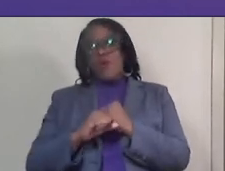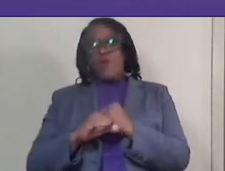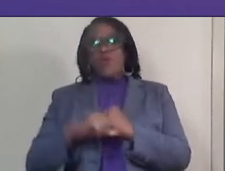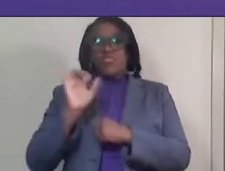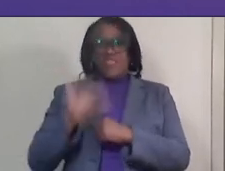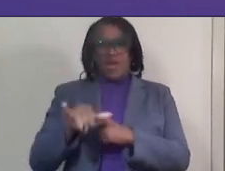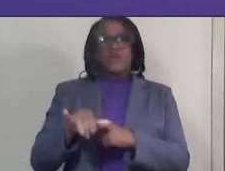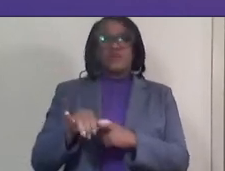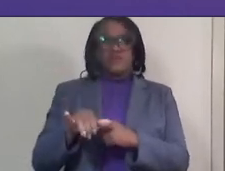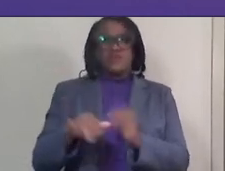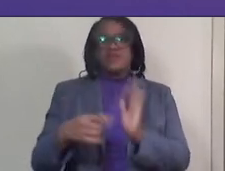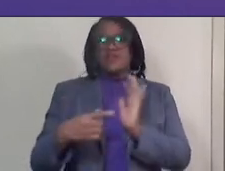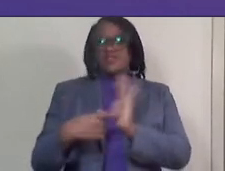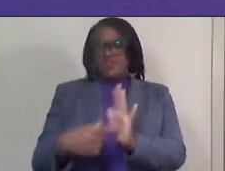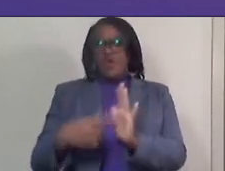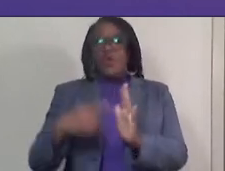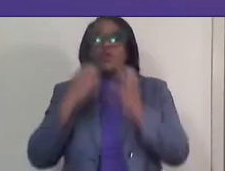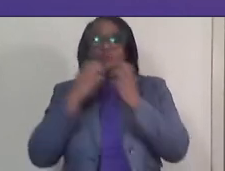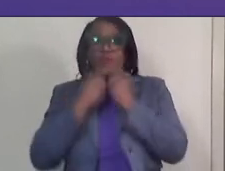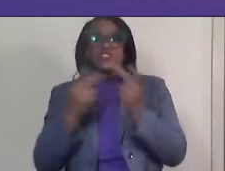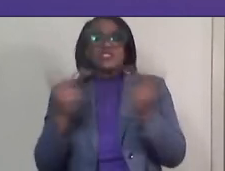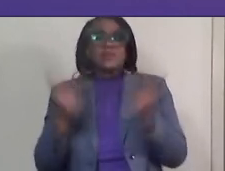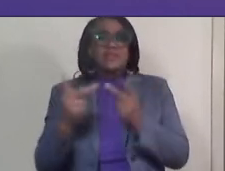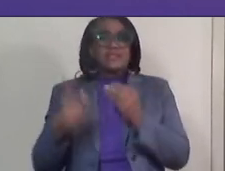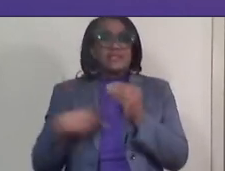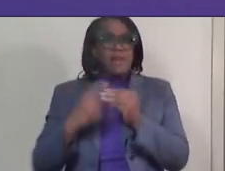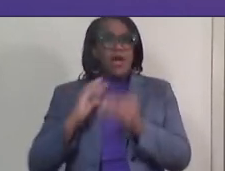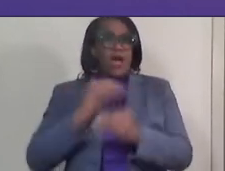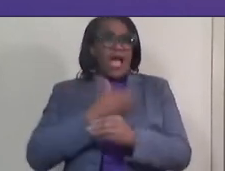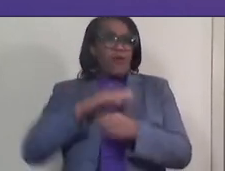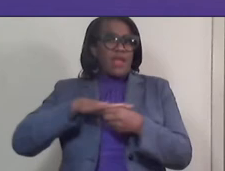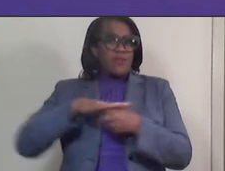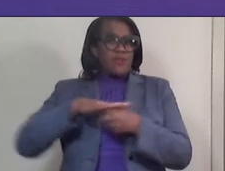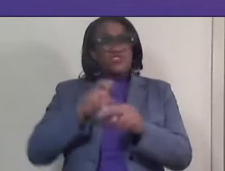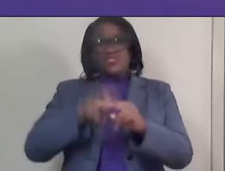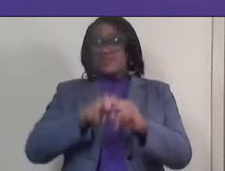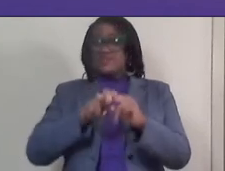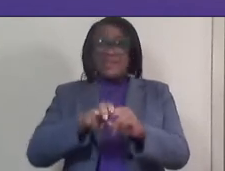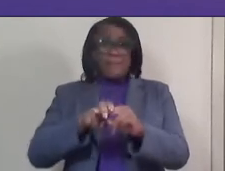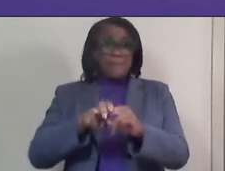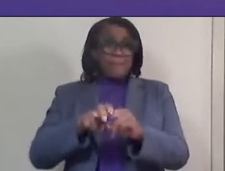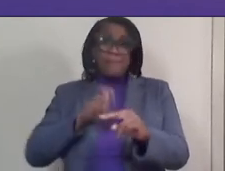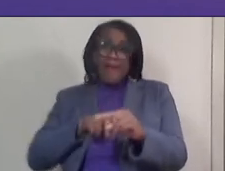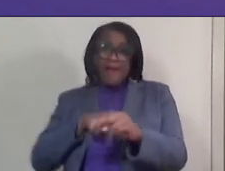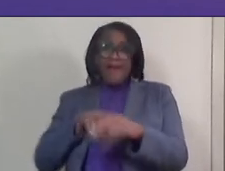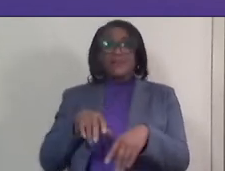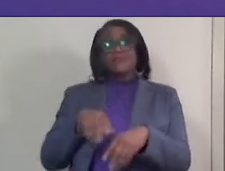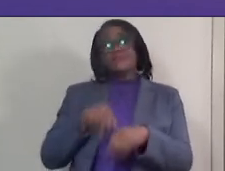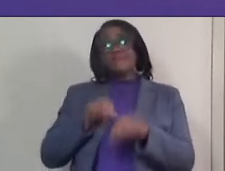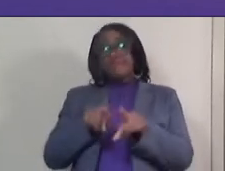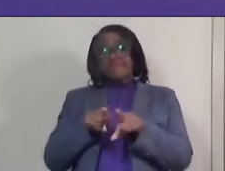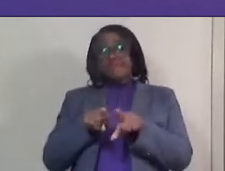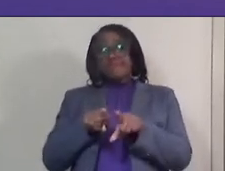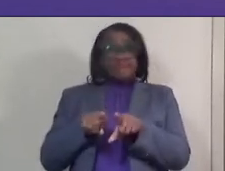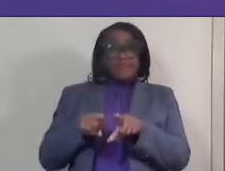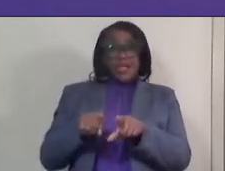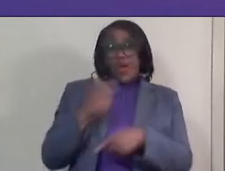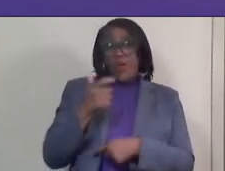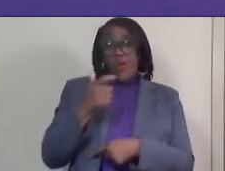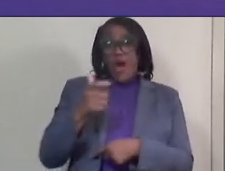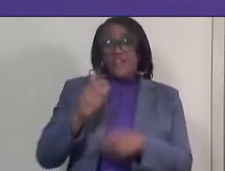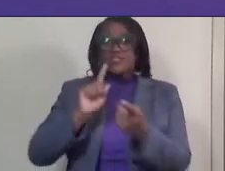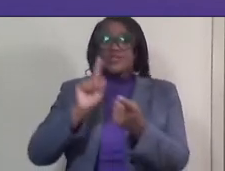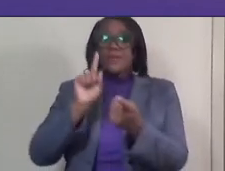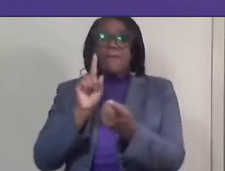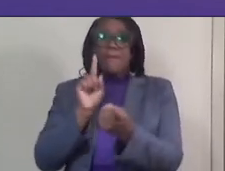Places about our neighborhood. So I'd like you to now just sit back, take a watch, and meet my community.